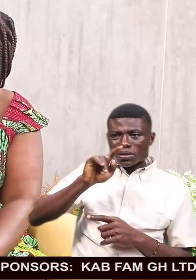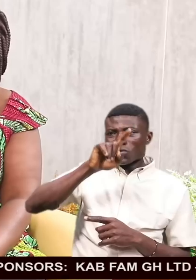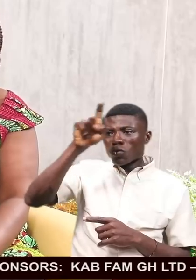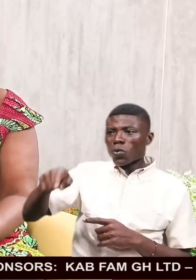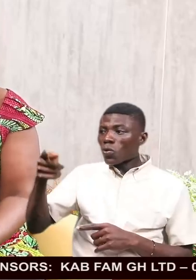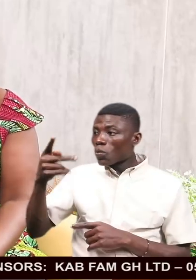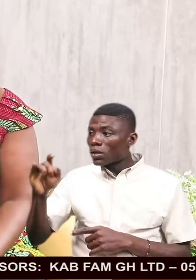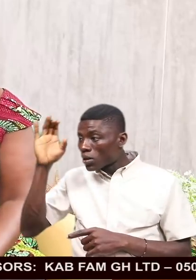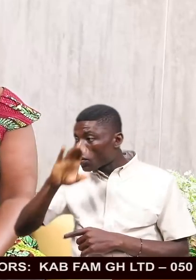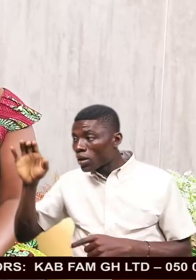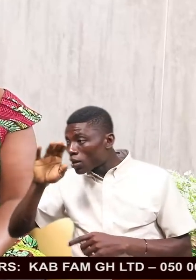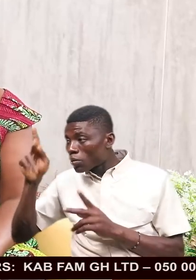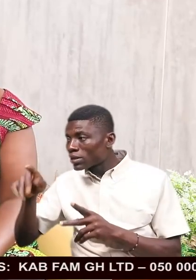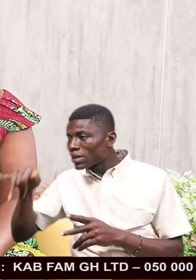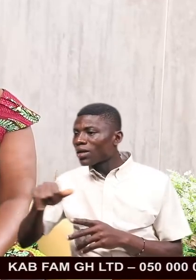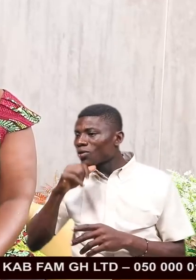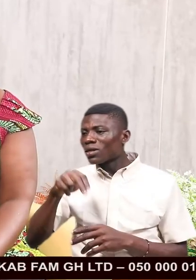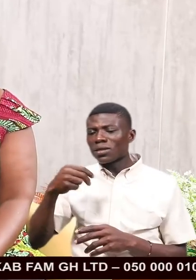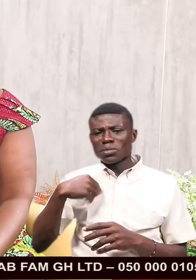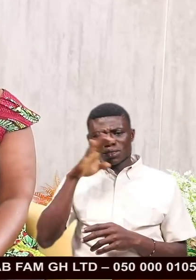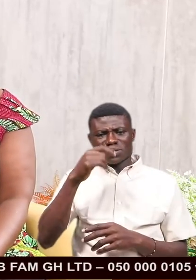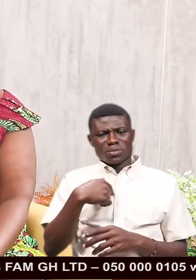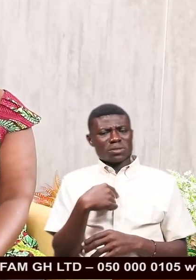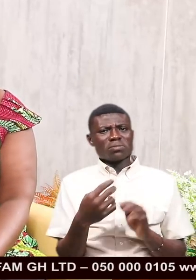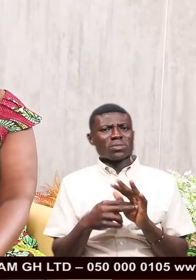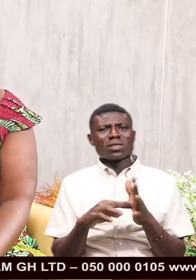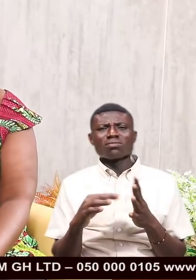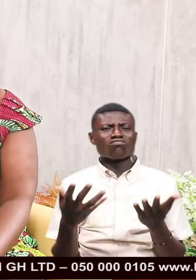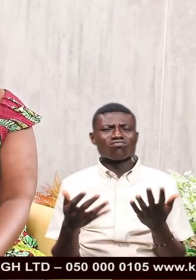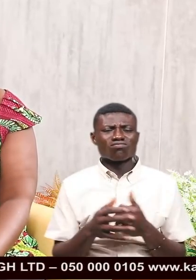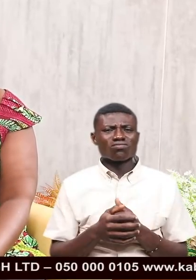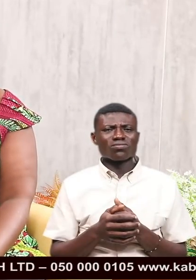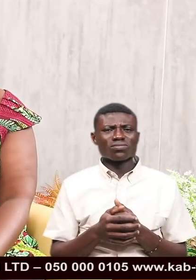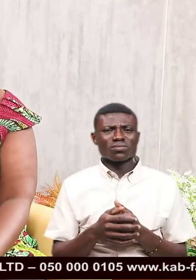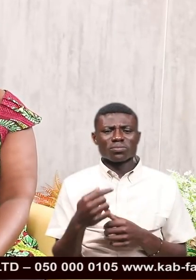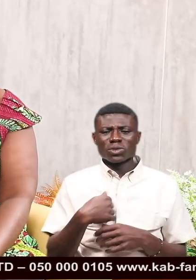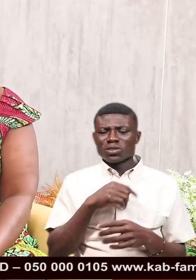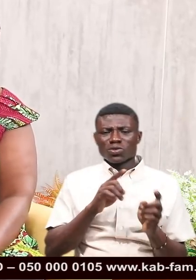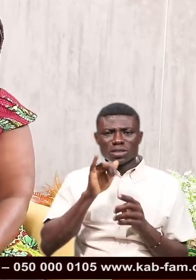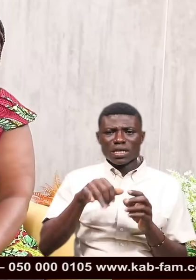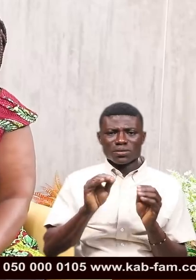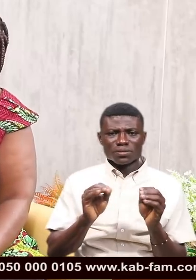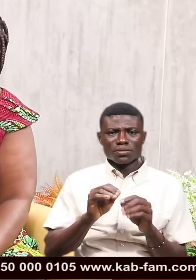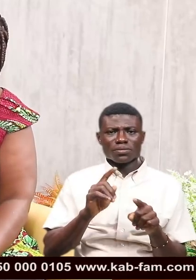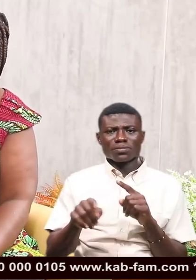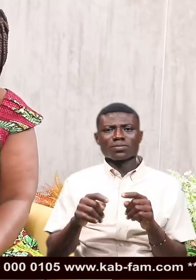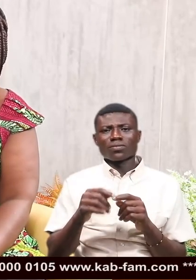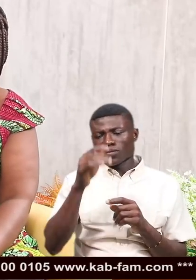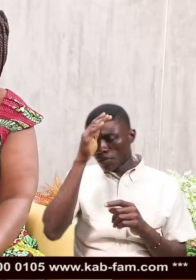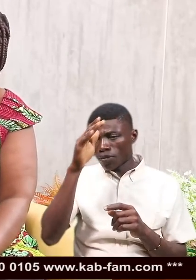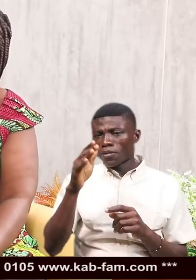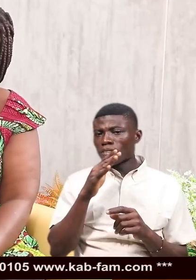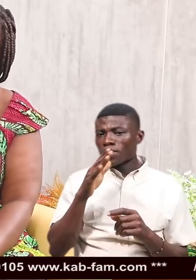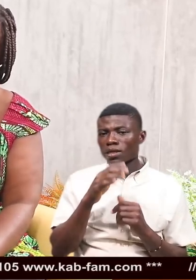mass and cautious show beer, or same measure shammy dear, nana ya. Manye. Now I woof on you so